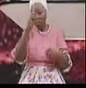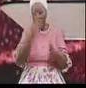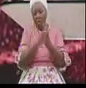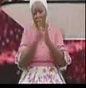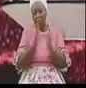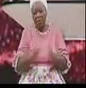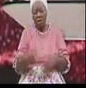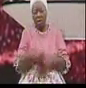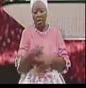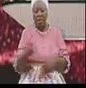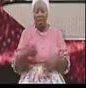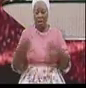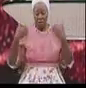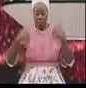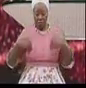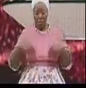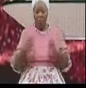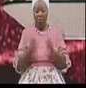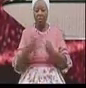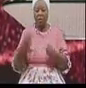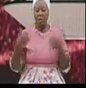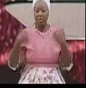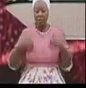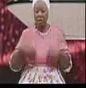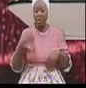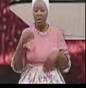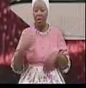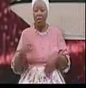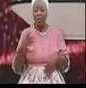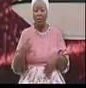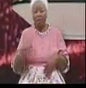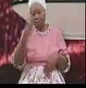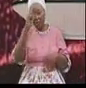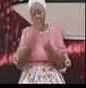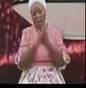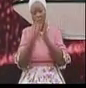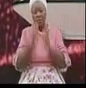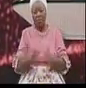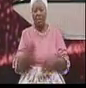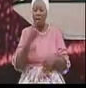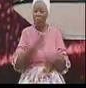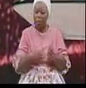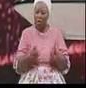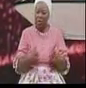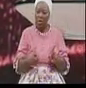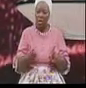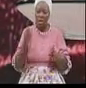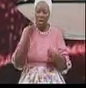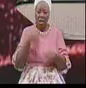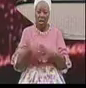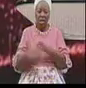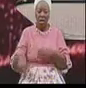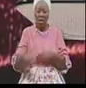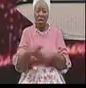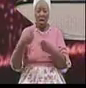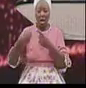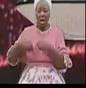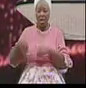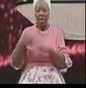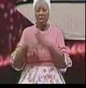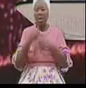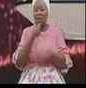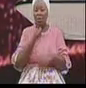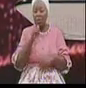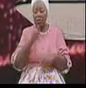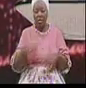They dress with the dressing of the saints. But in their heart, in their